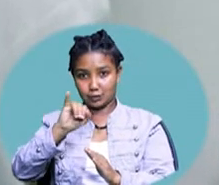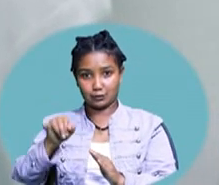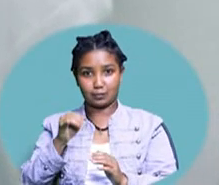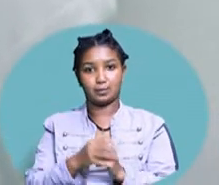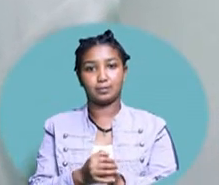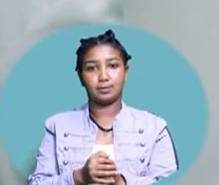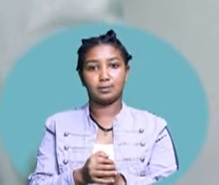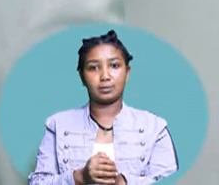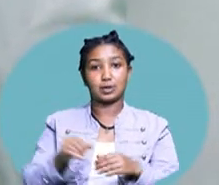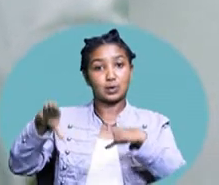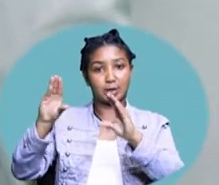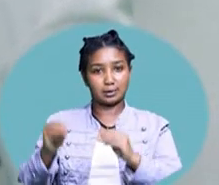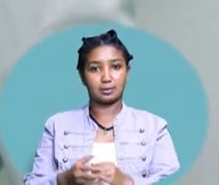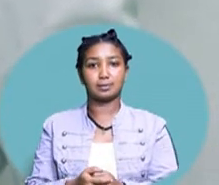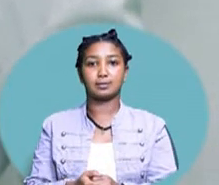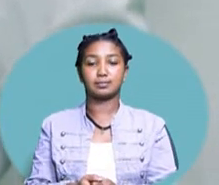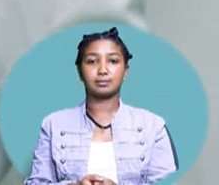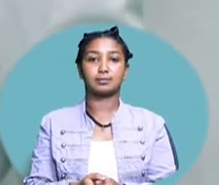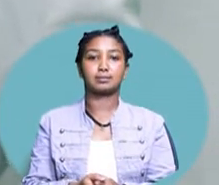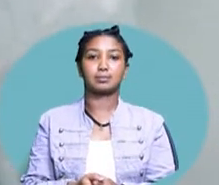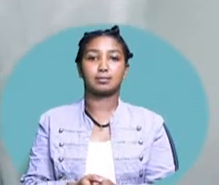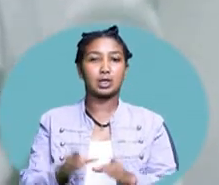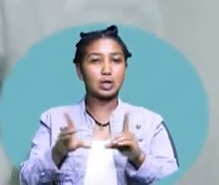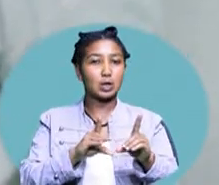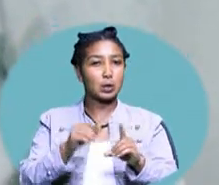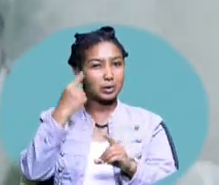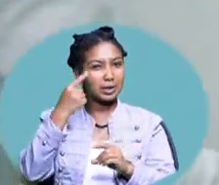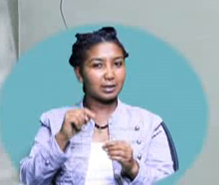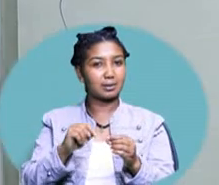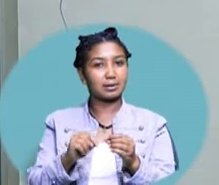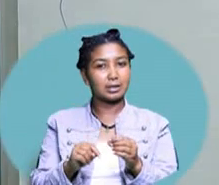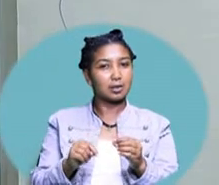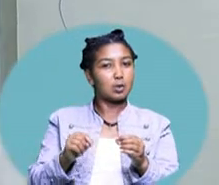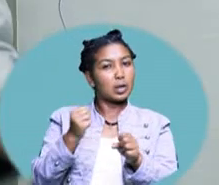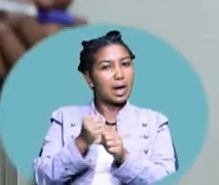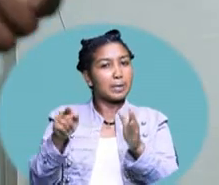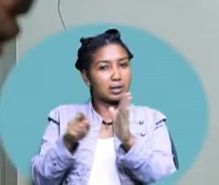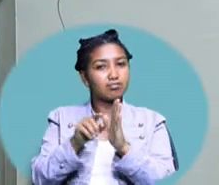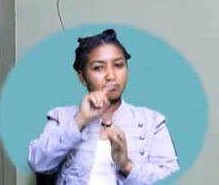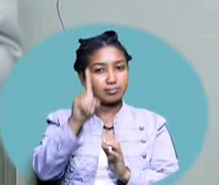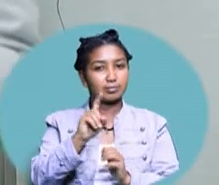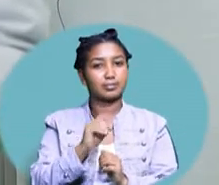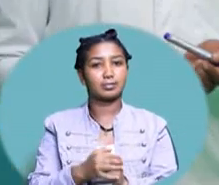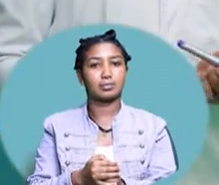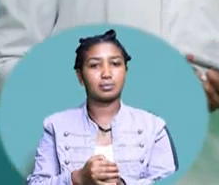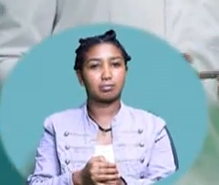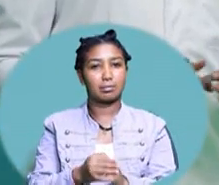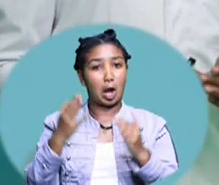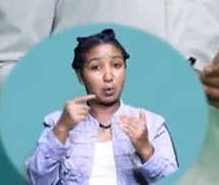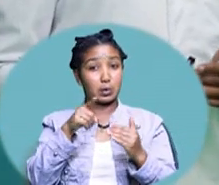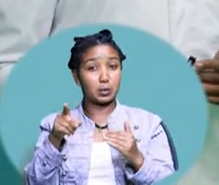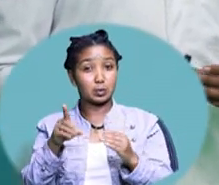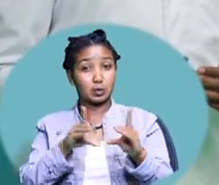Work is minus 22 joule. Students, do you think that